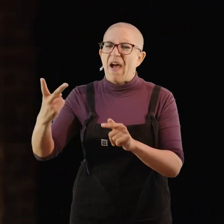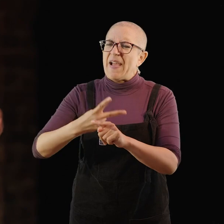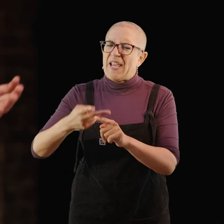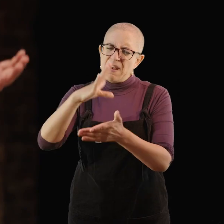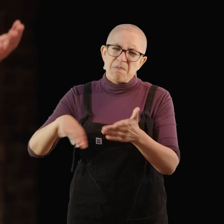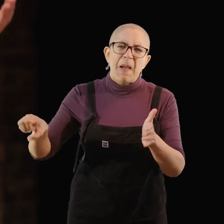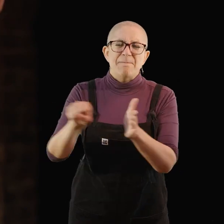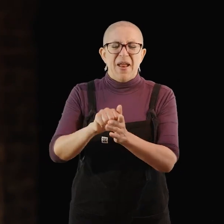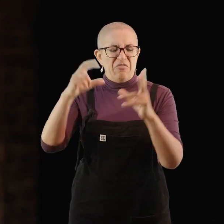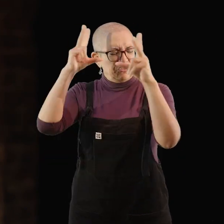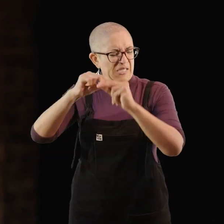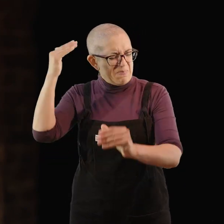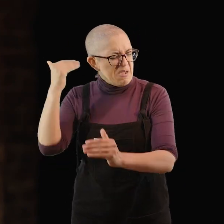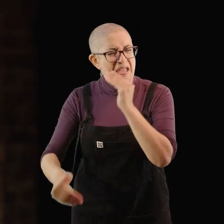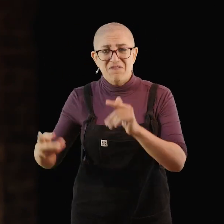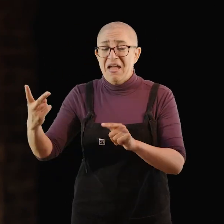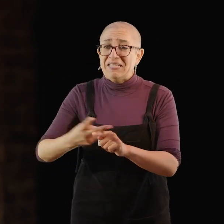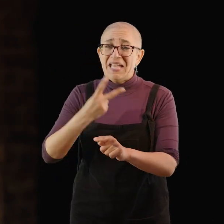shall sleep no more.